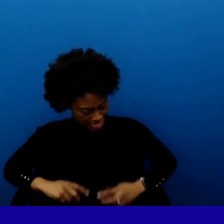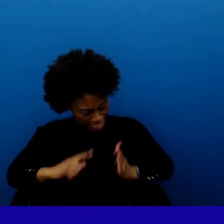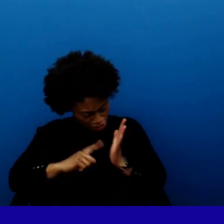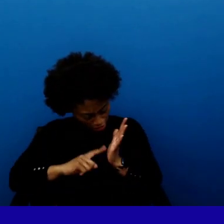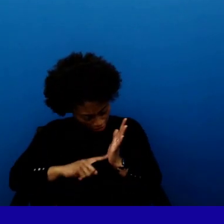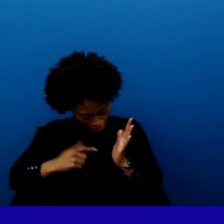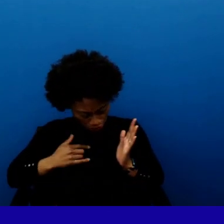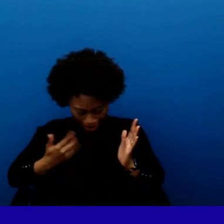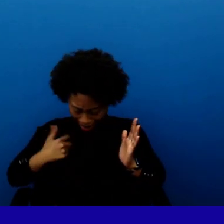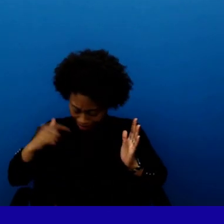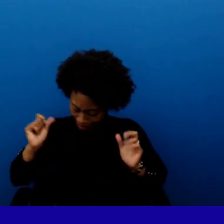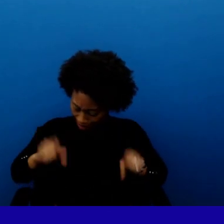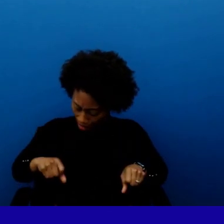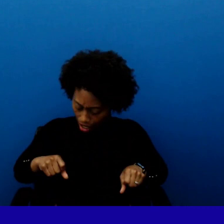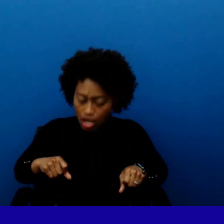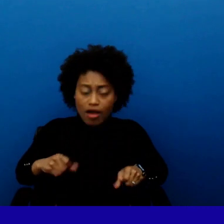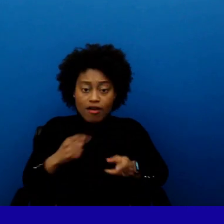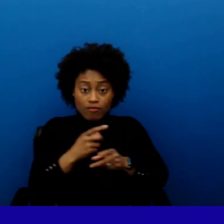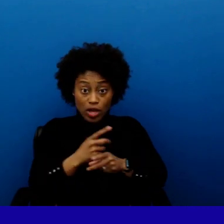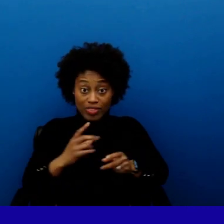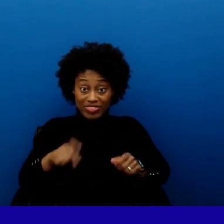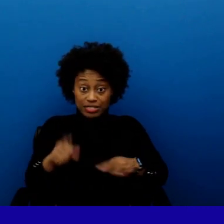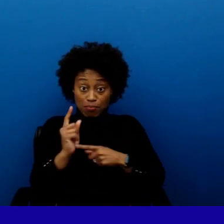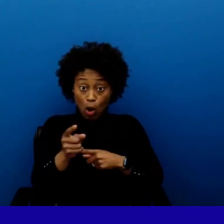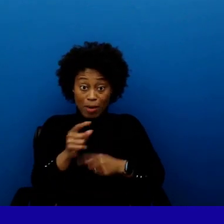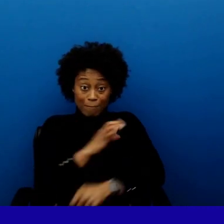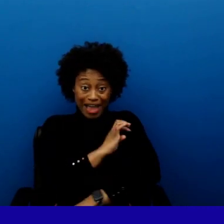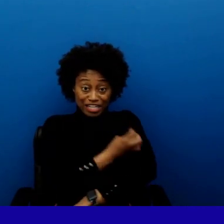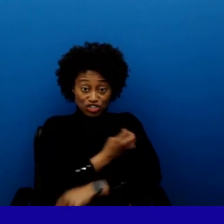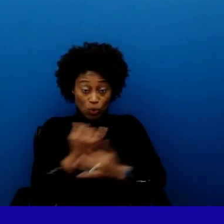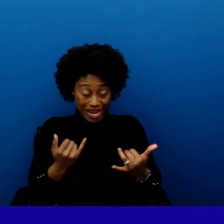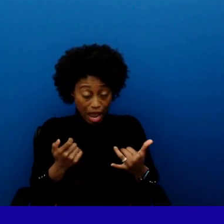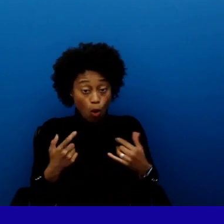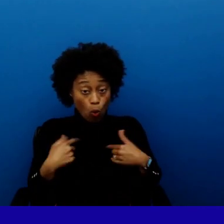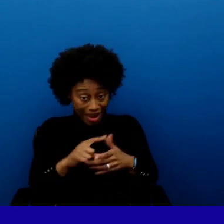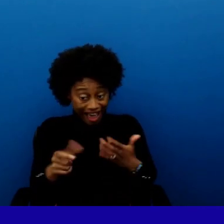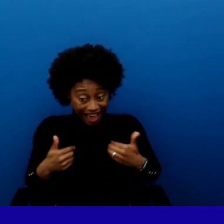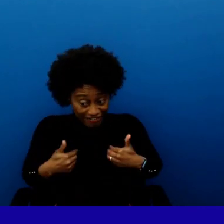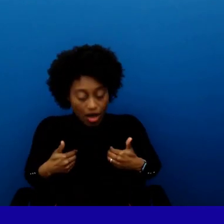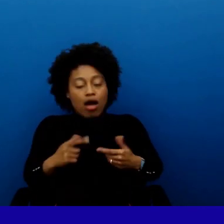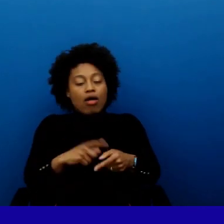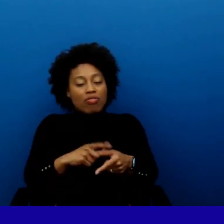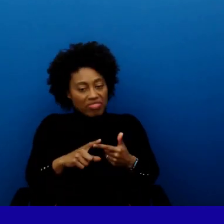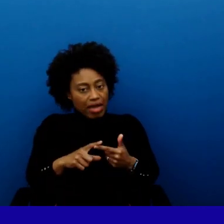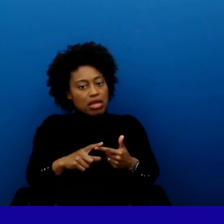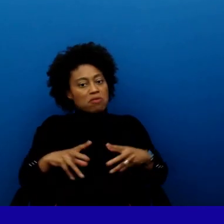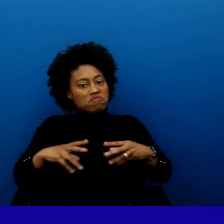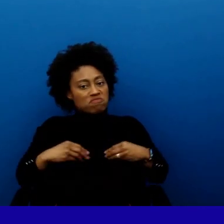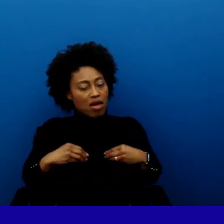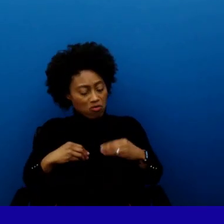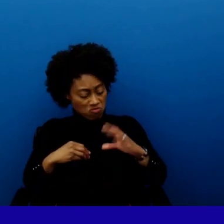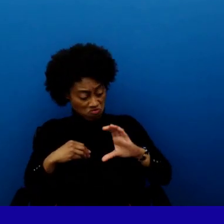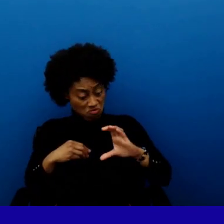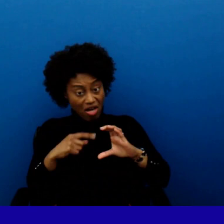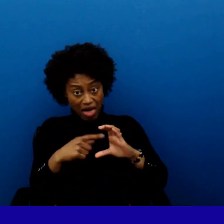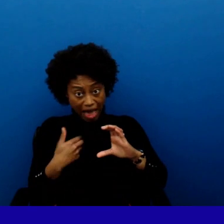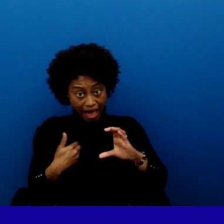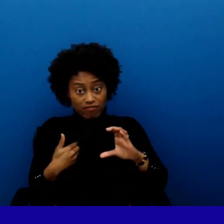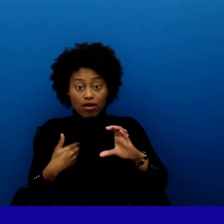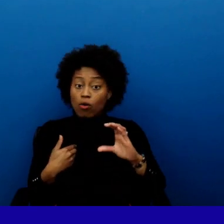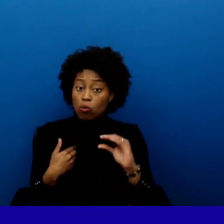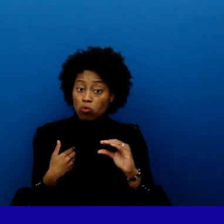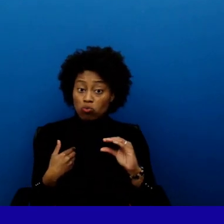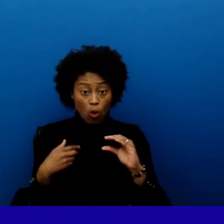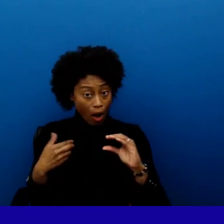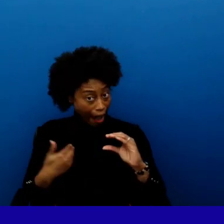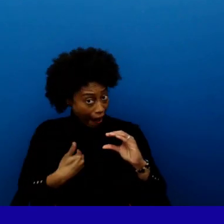in that moment. And don't try to push through it, because when you try to push through it, that's when injury happens. That's when you end up being like spent and in bed